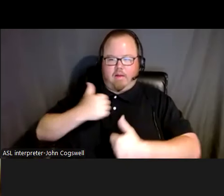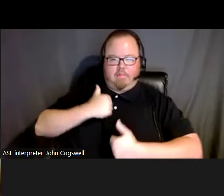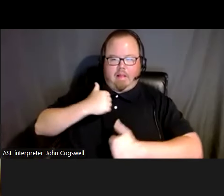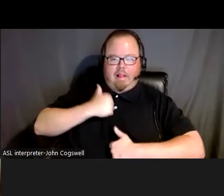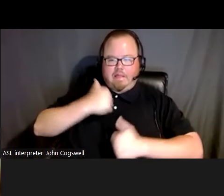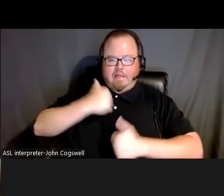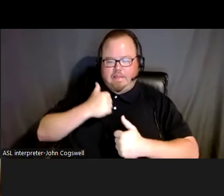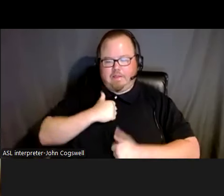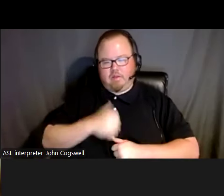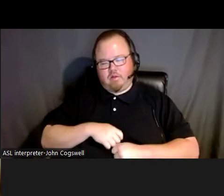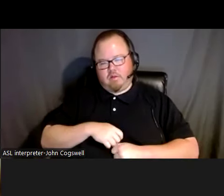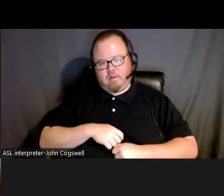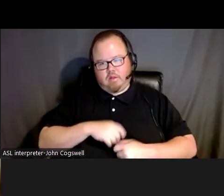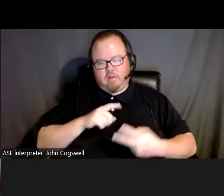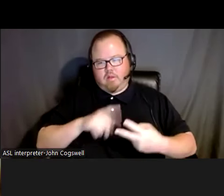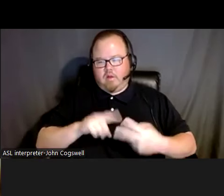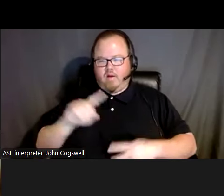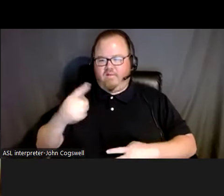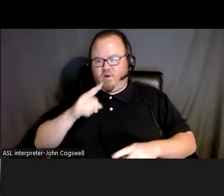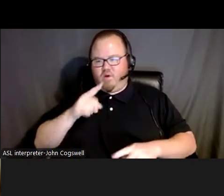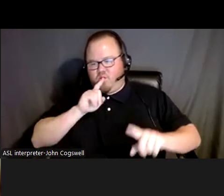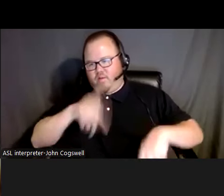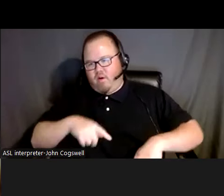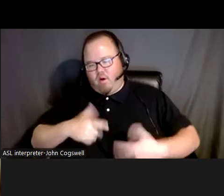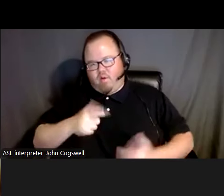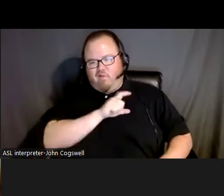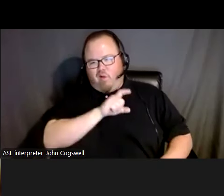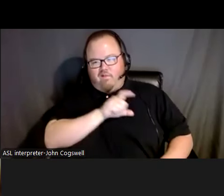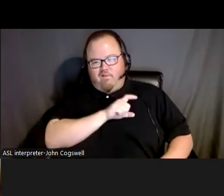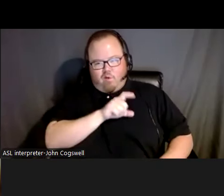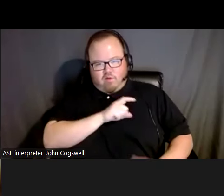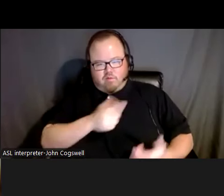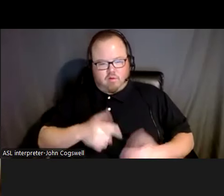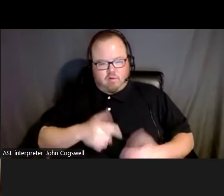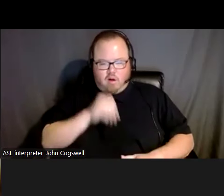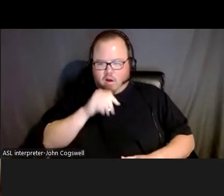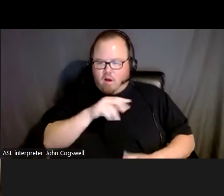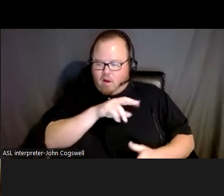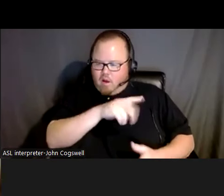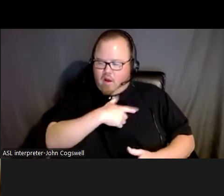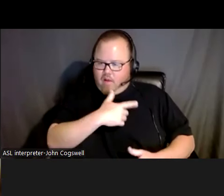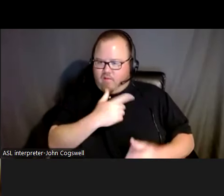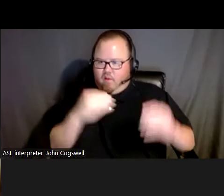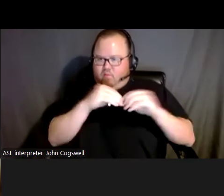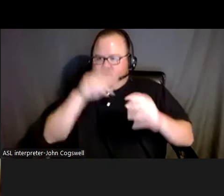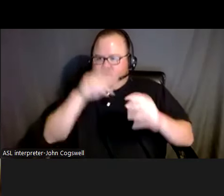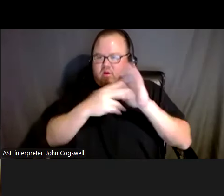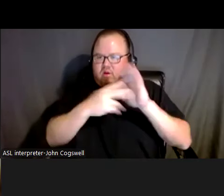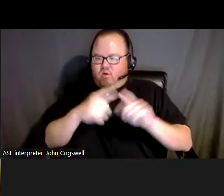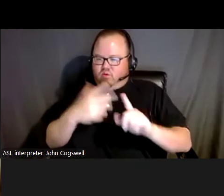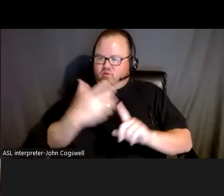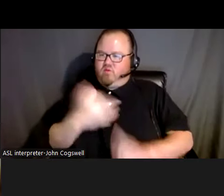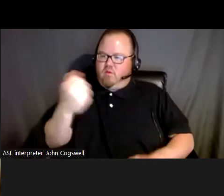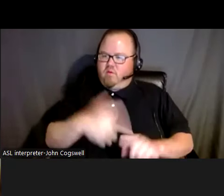higher rates of suicide in first responders, especially law enforcement. It's not that they have a greater intent, it's that they have a